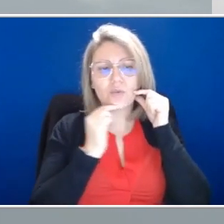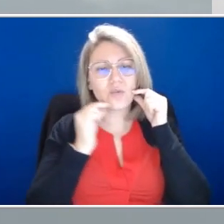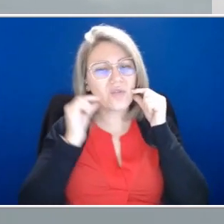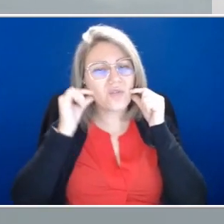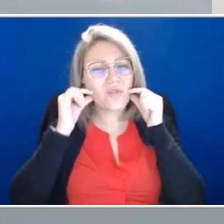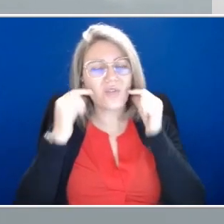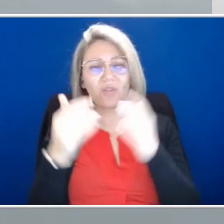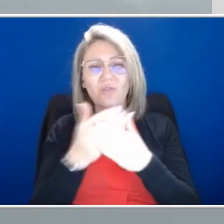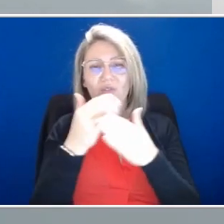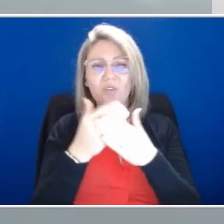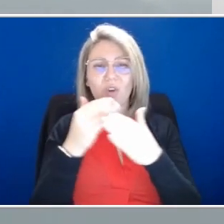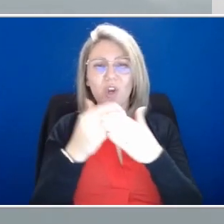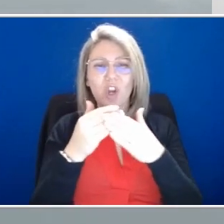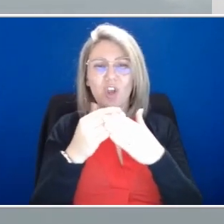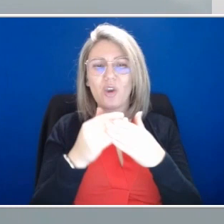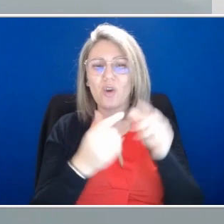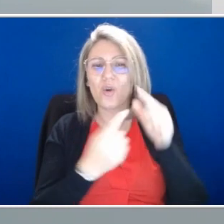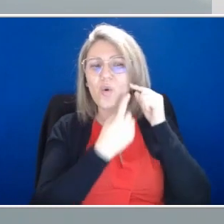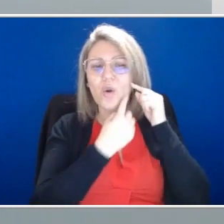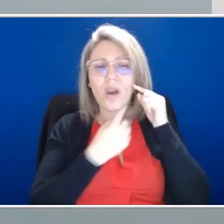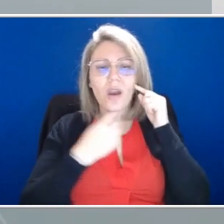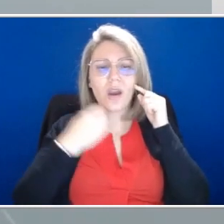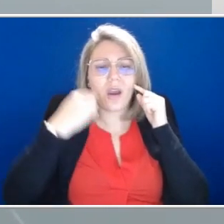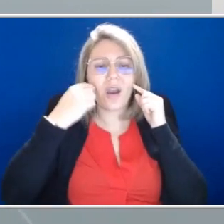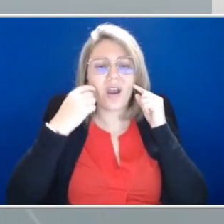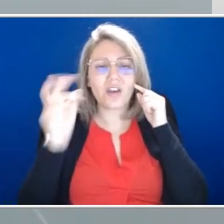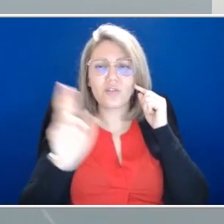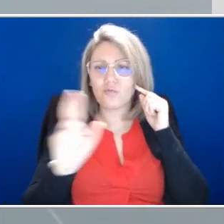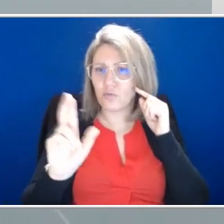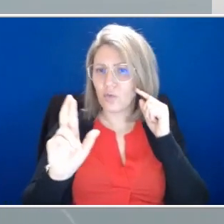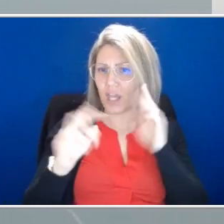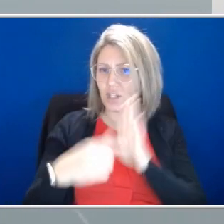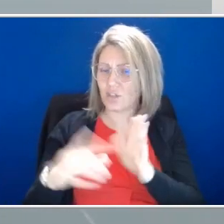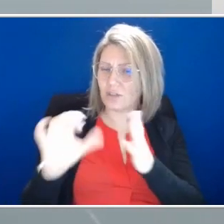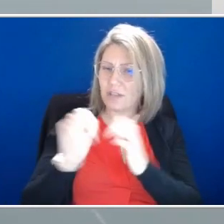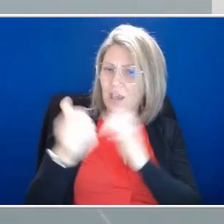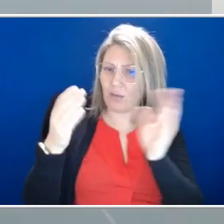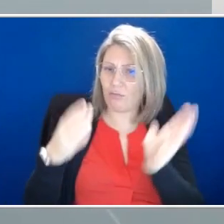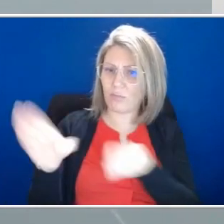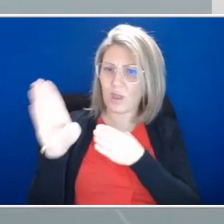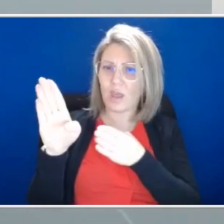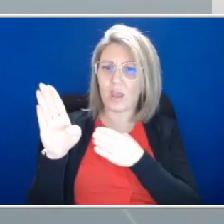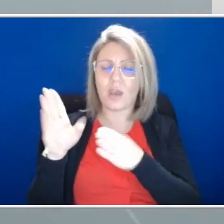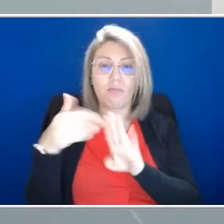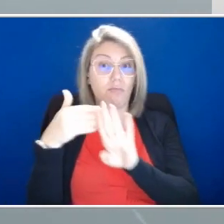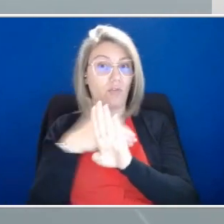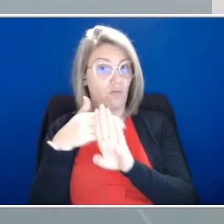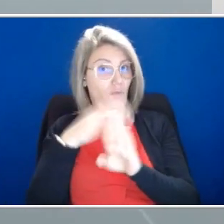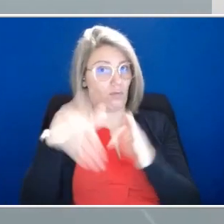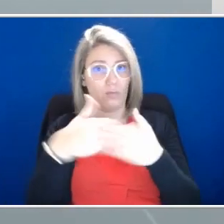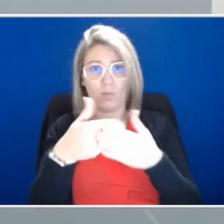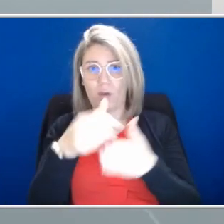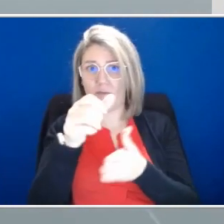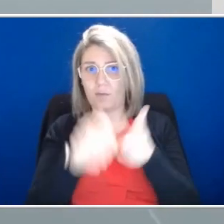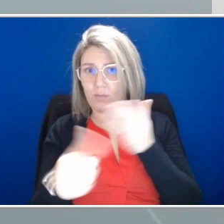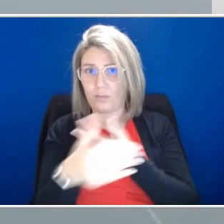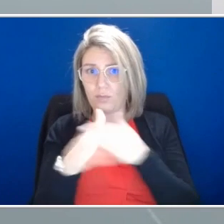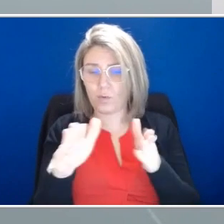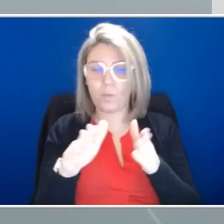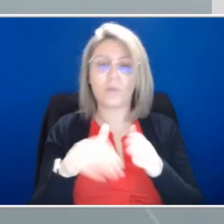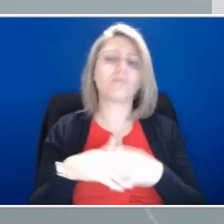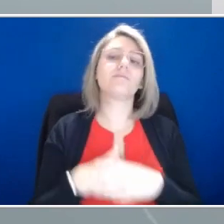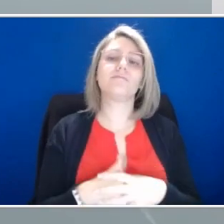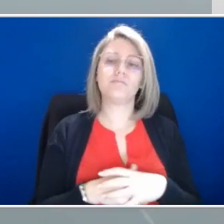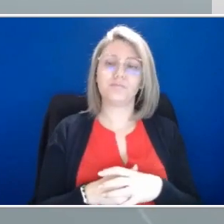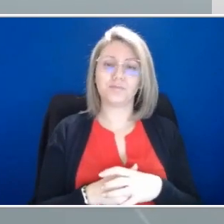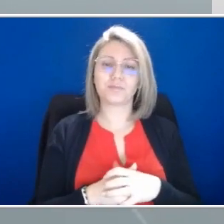And so the right shows how we're going to plan those bone cuts. We've planned this before we even go to the operating room. And